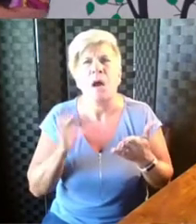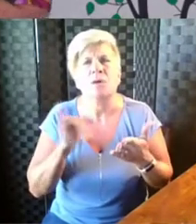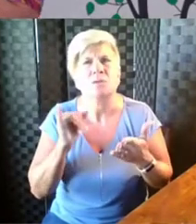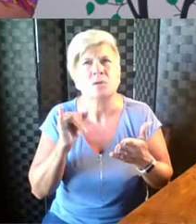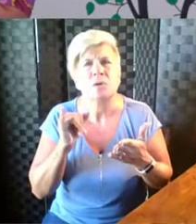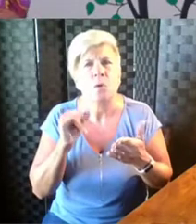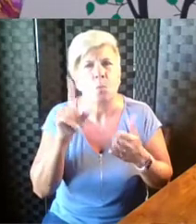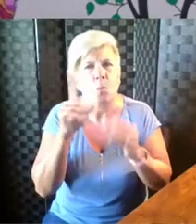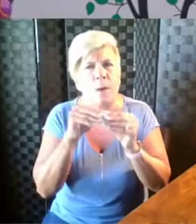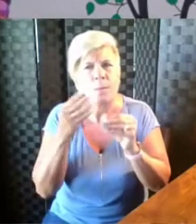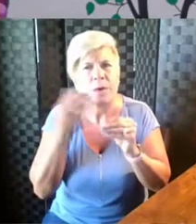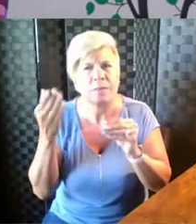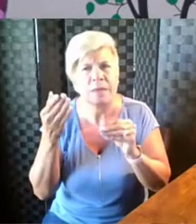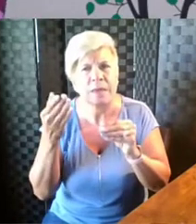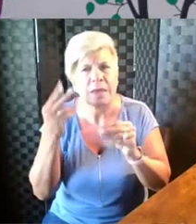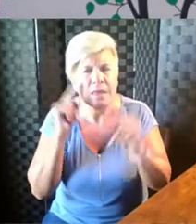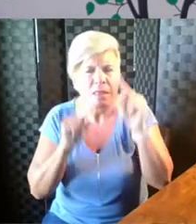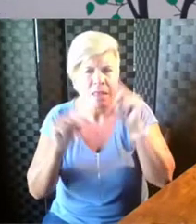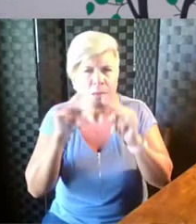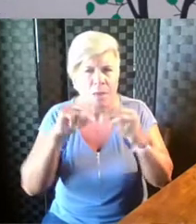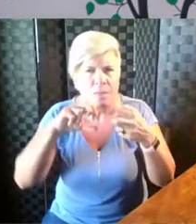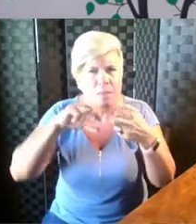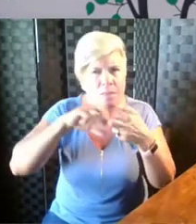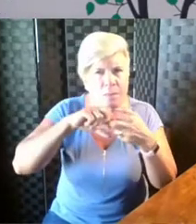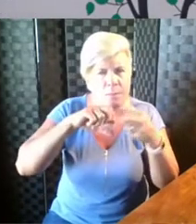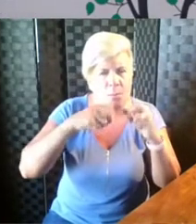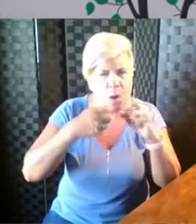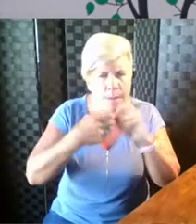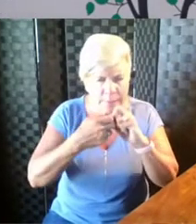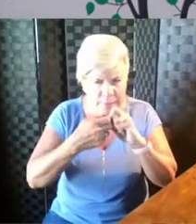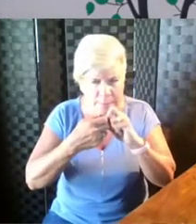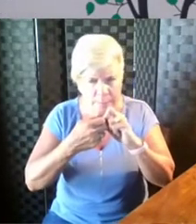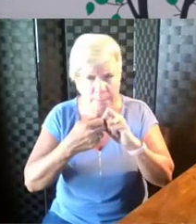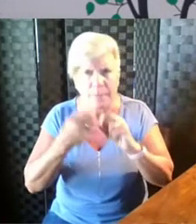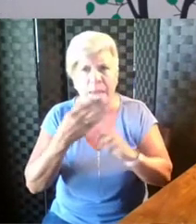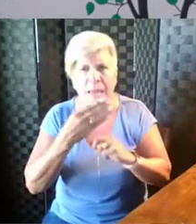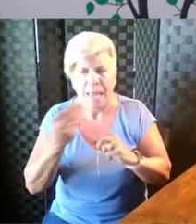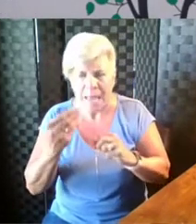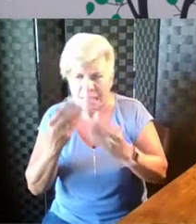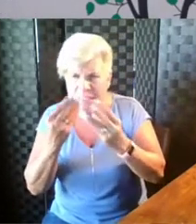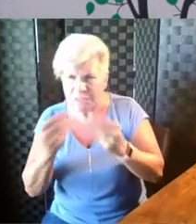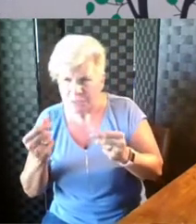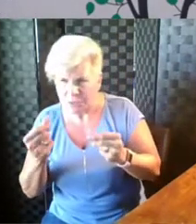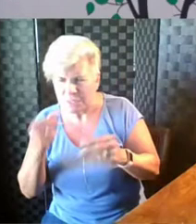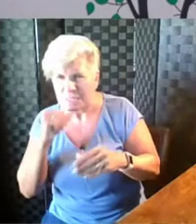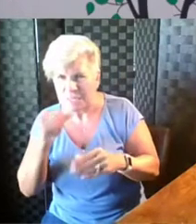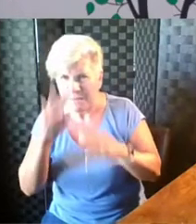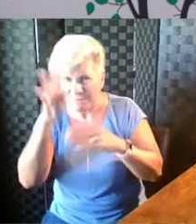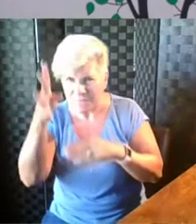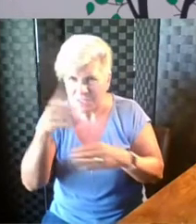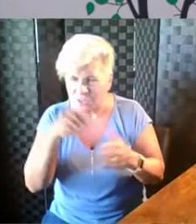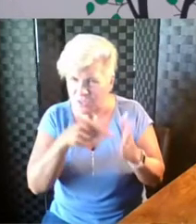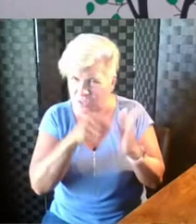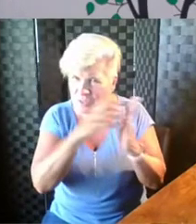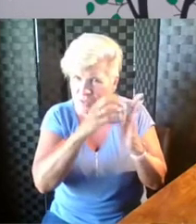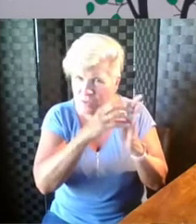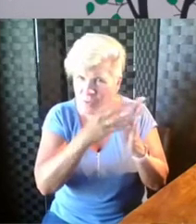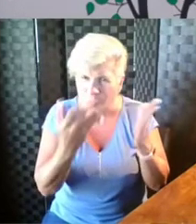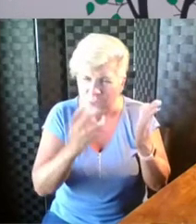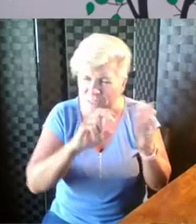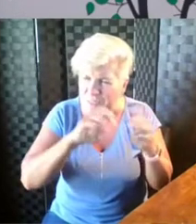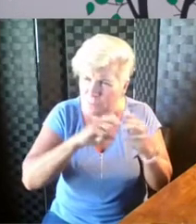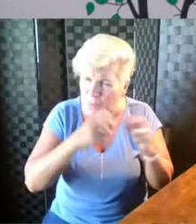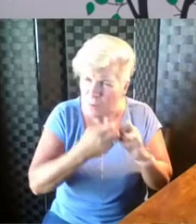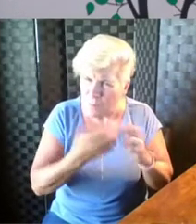to take it one step further today and think about, in the article, in the nonfiction text that we read, what is the